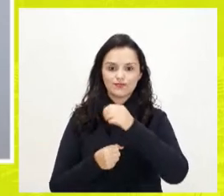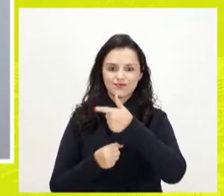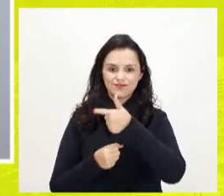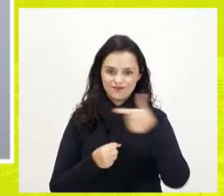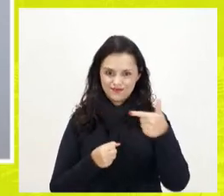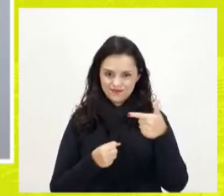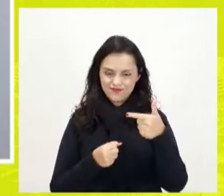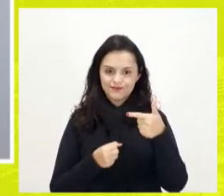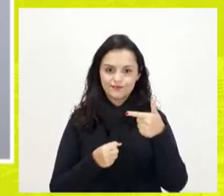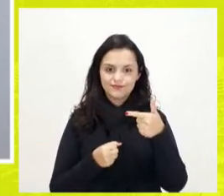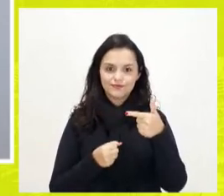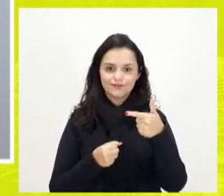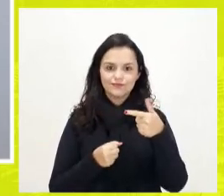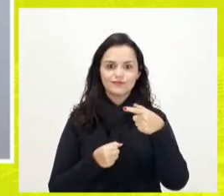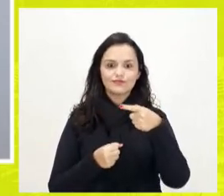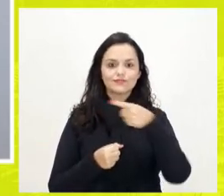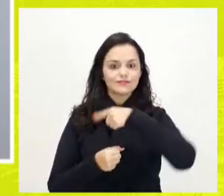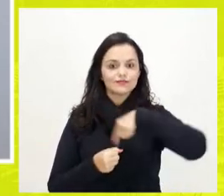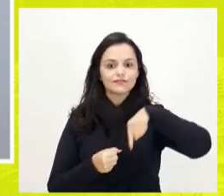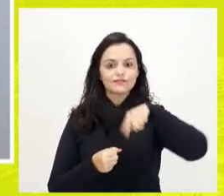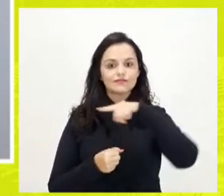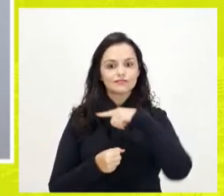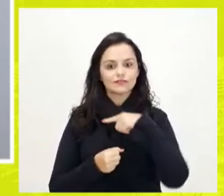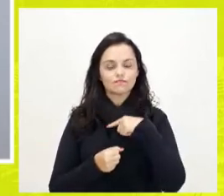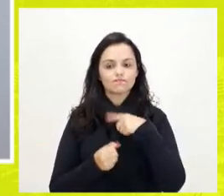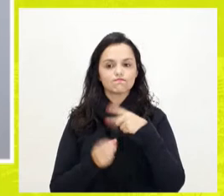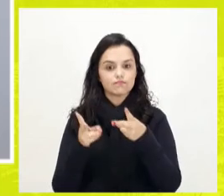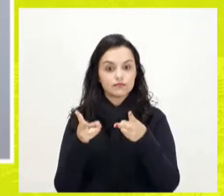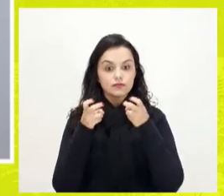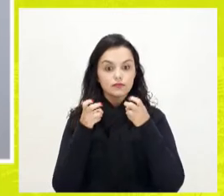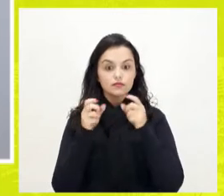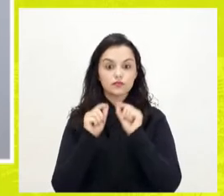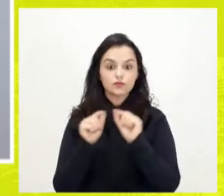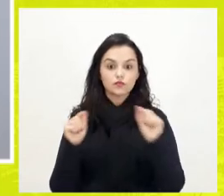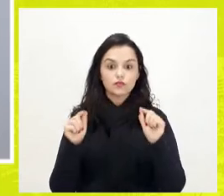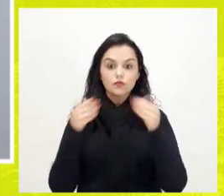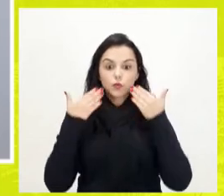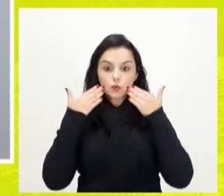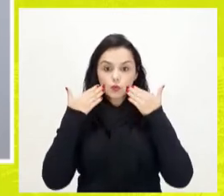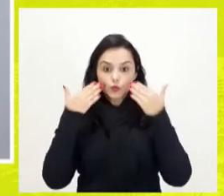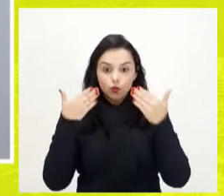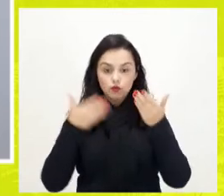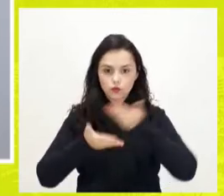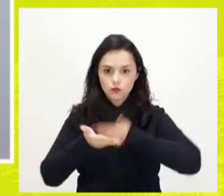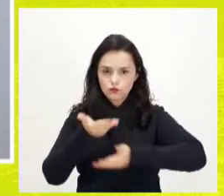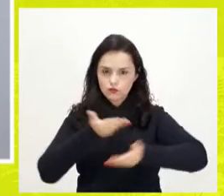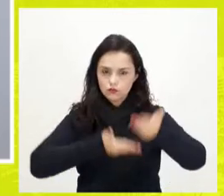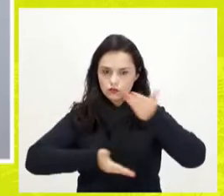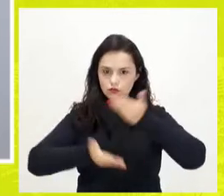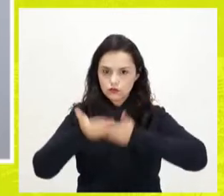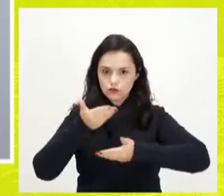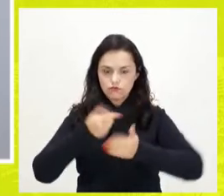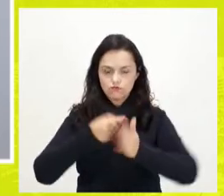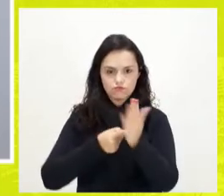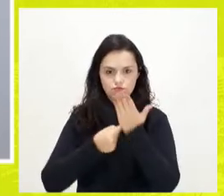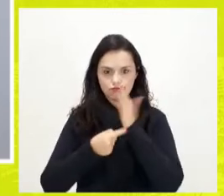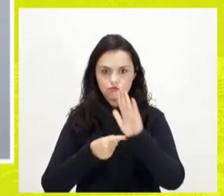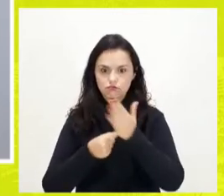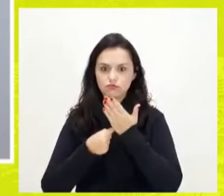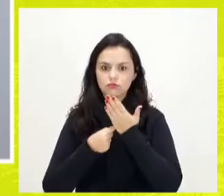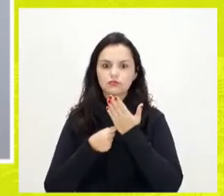2022 we not only saw that the collaborative